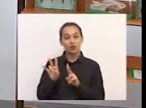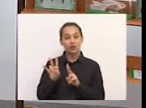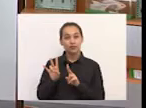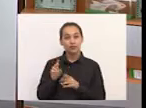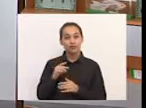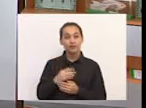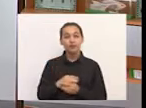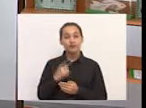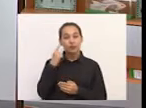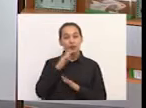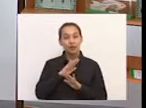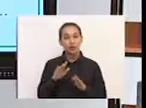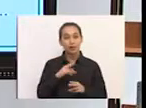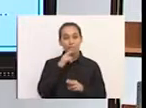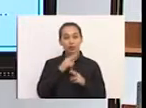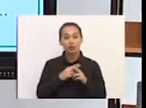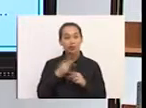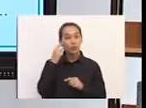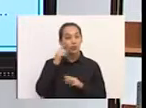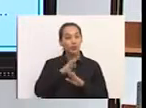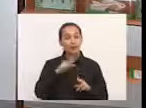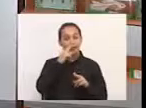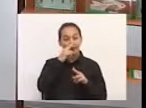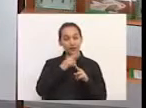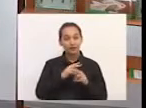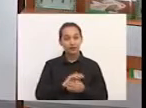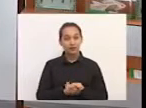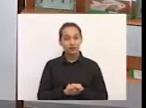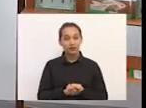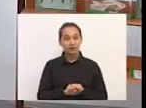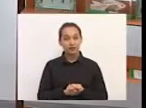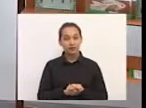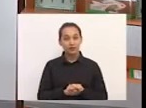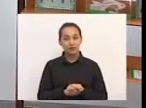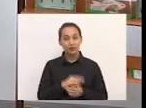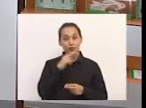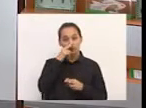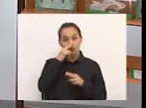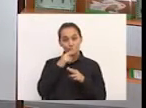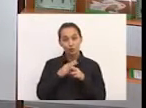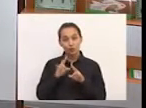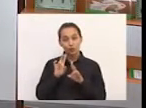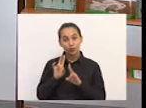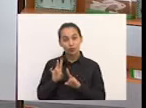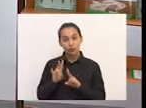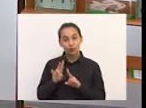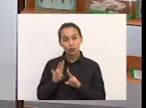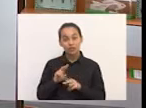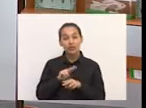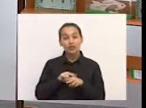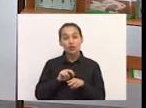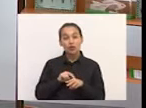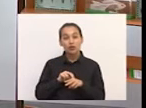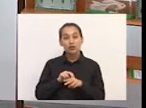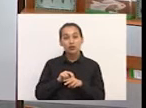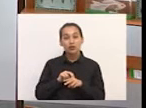Ukasini o'ylamagan aka. U ukasini to'xtatib qolishi, zakot mojarosini to'xtatishi mumkin